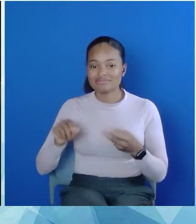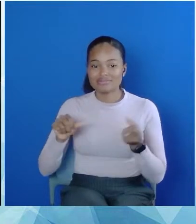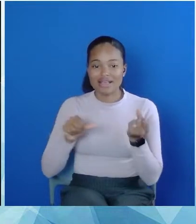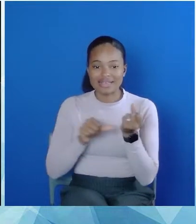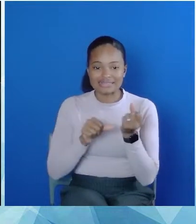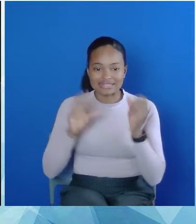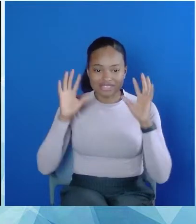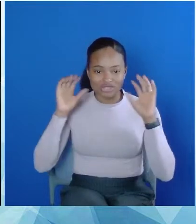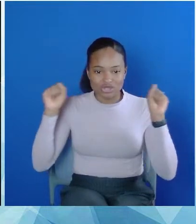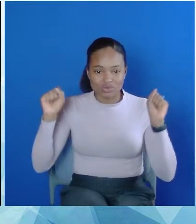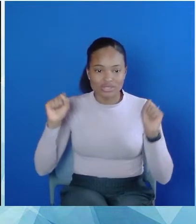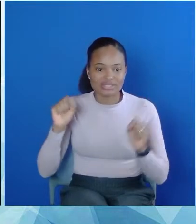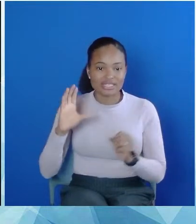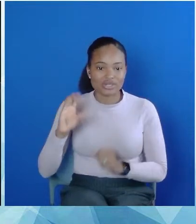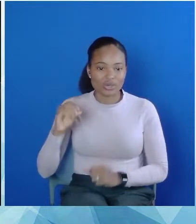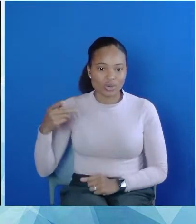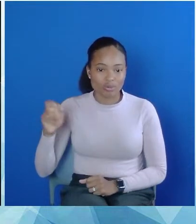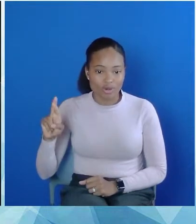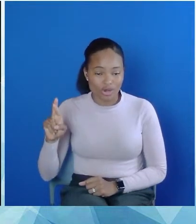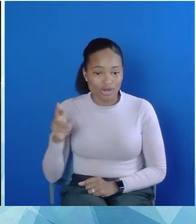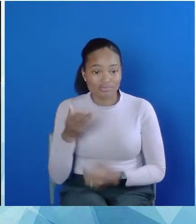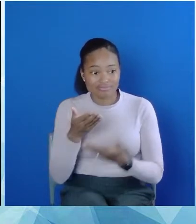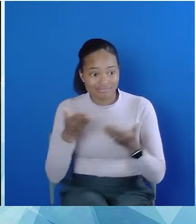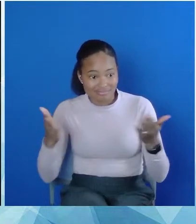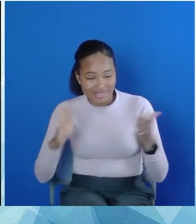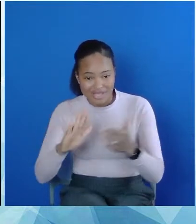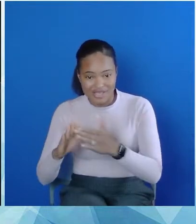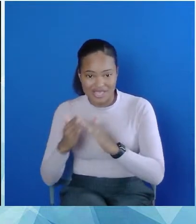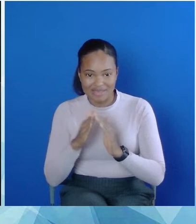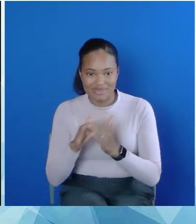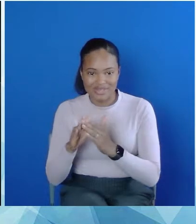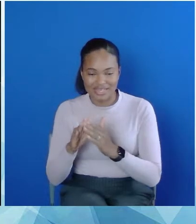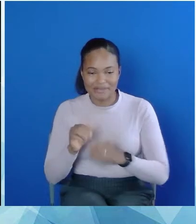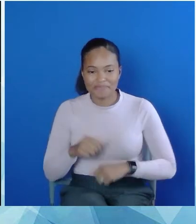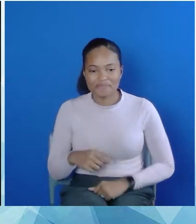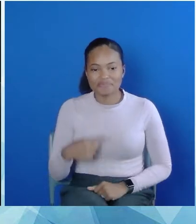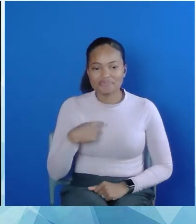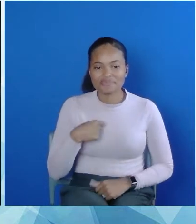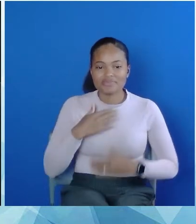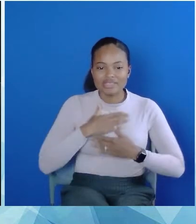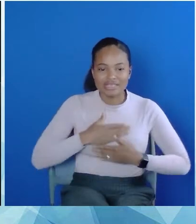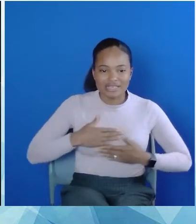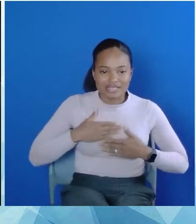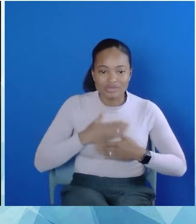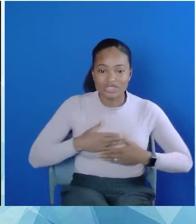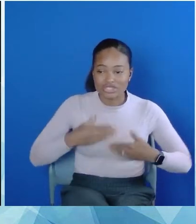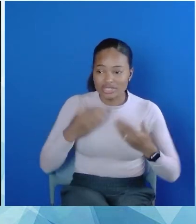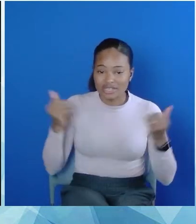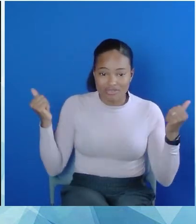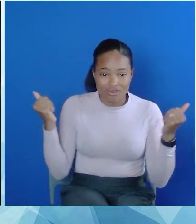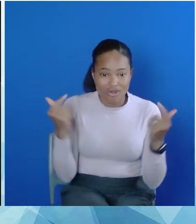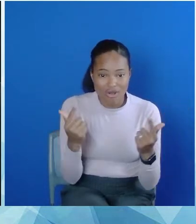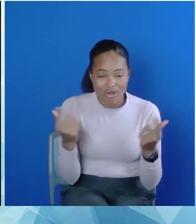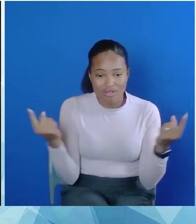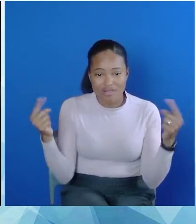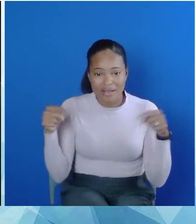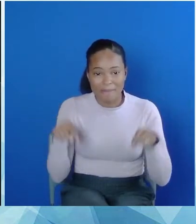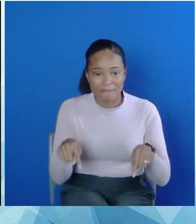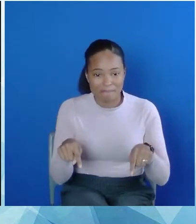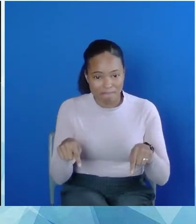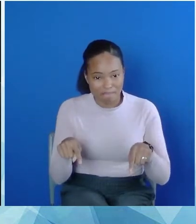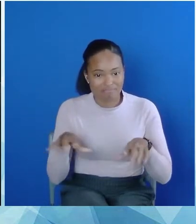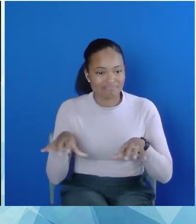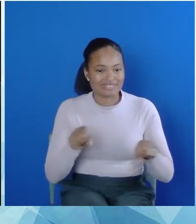here this afternoon with us. I really appreciate you all taking the time to come to our board